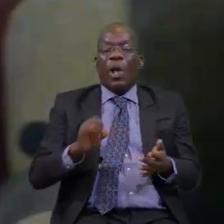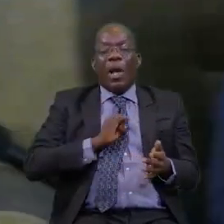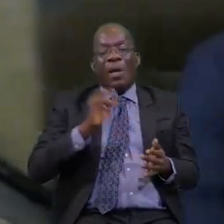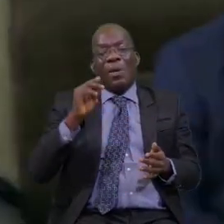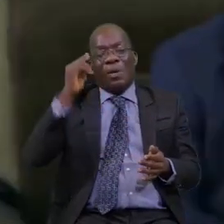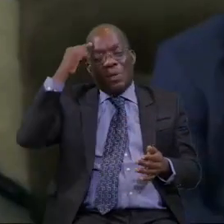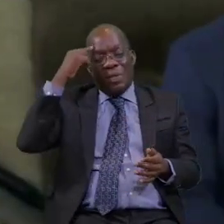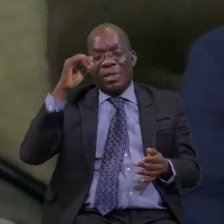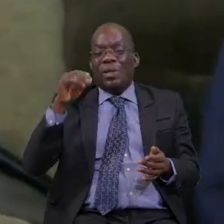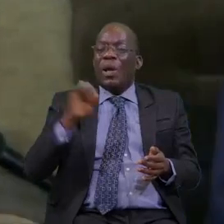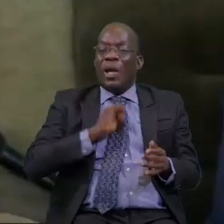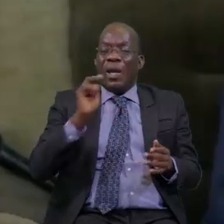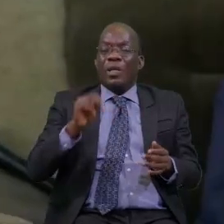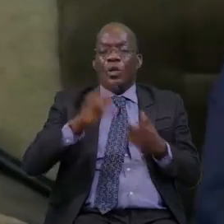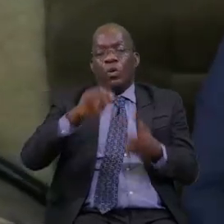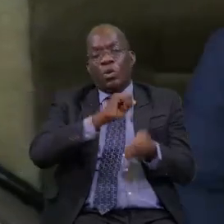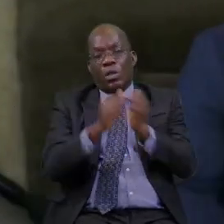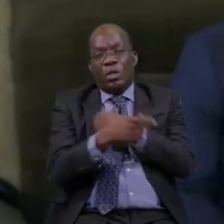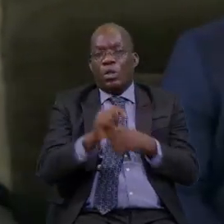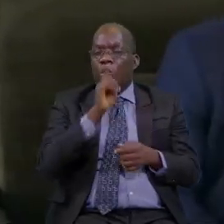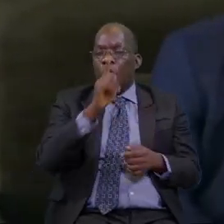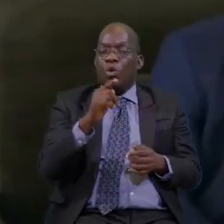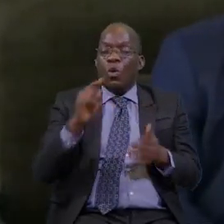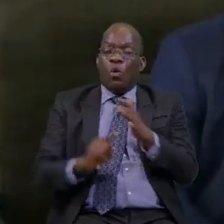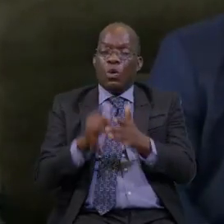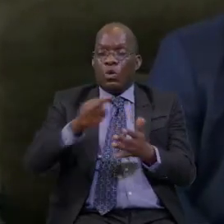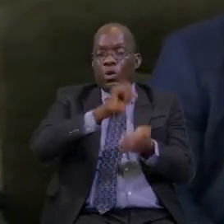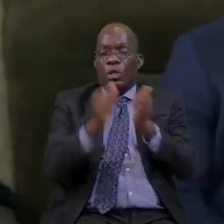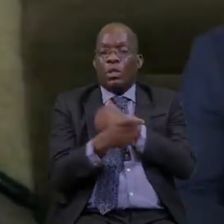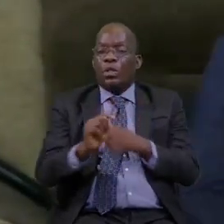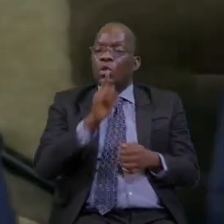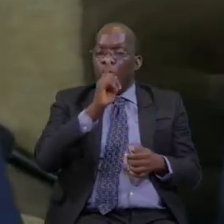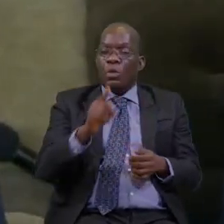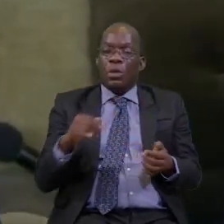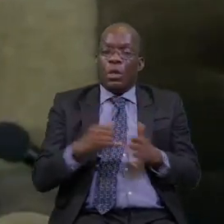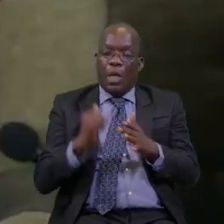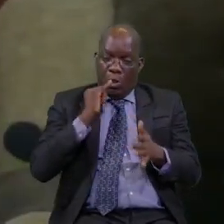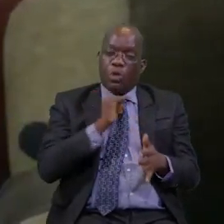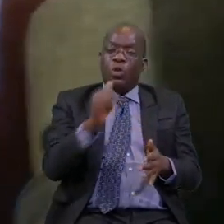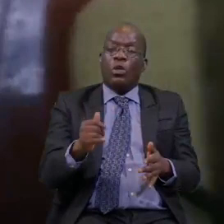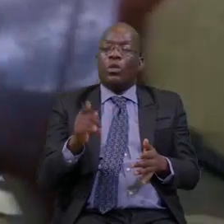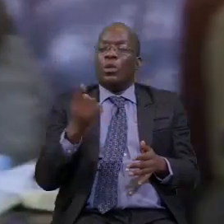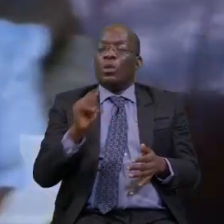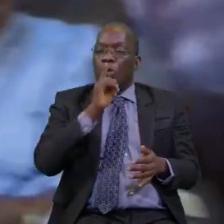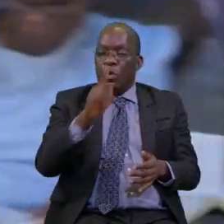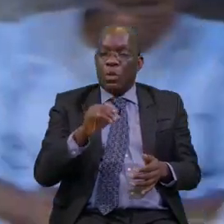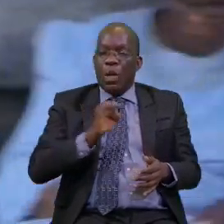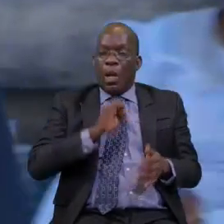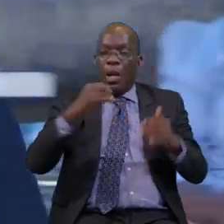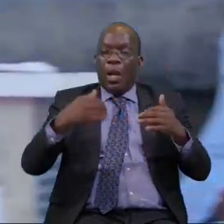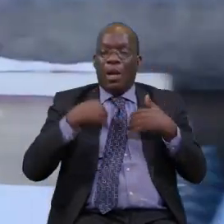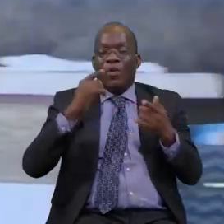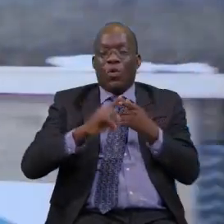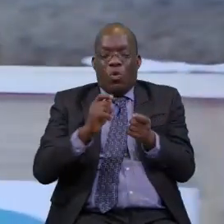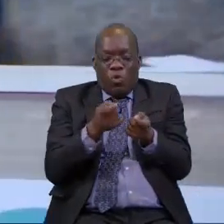Once you modify the truth, it's no more truth. I think I have to tone down what I have